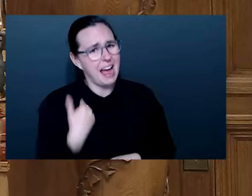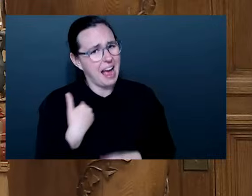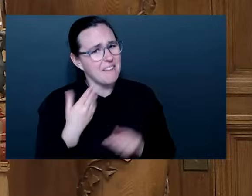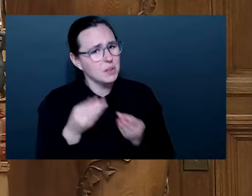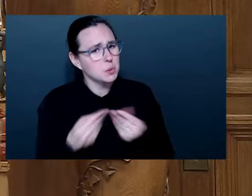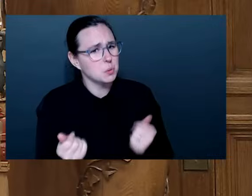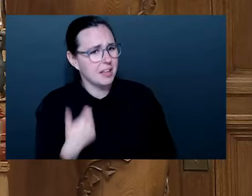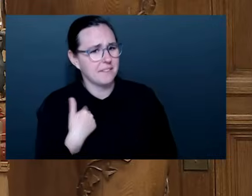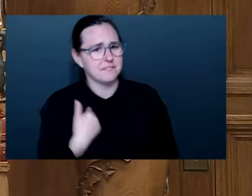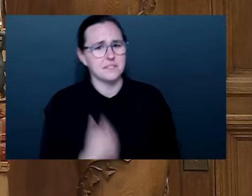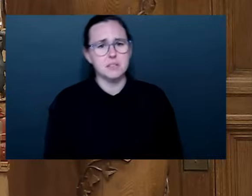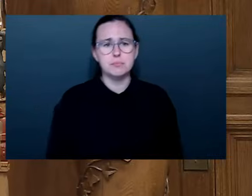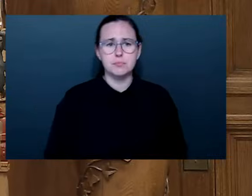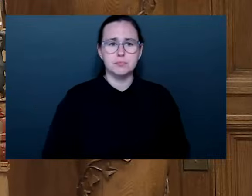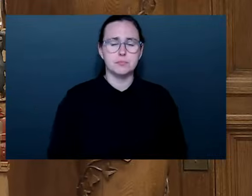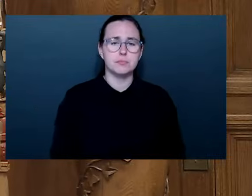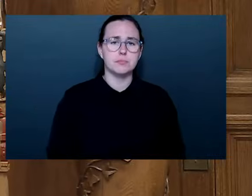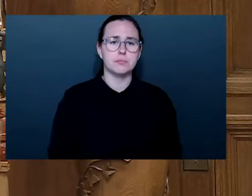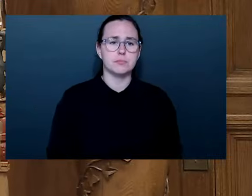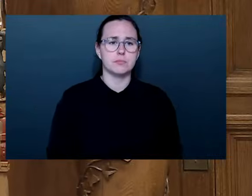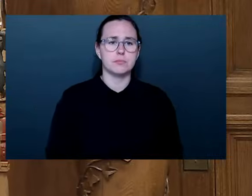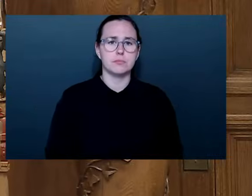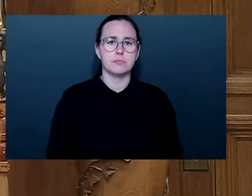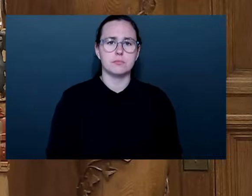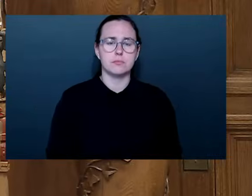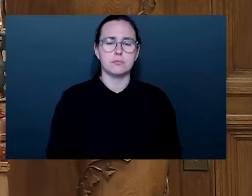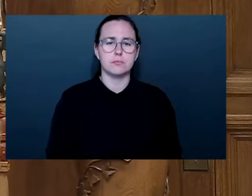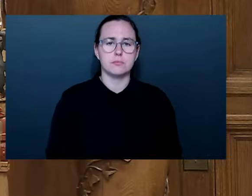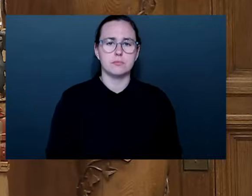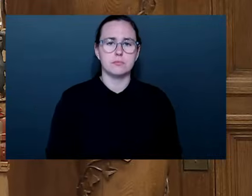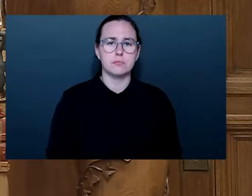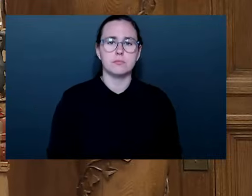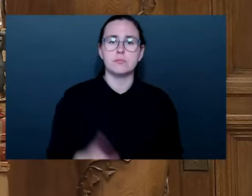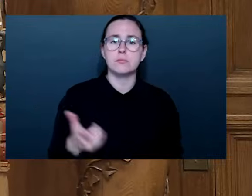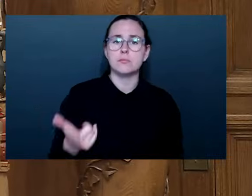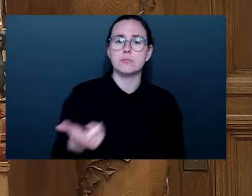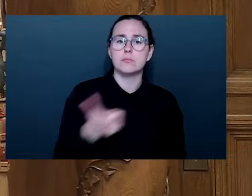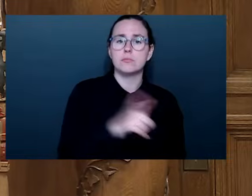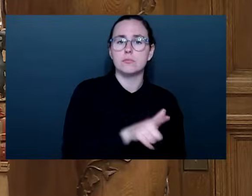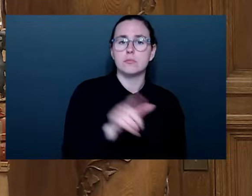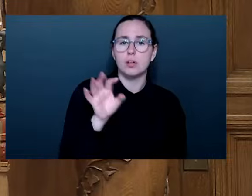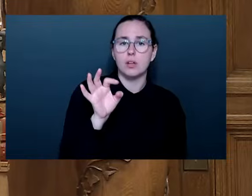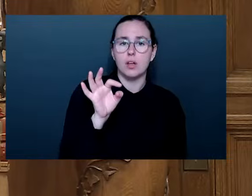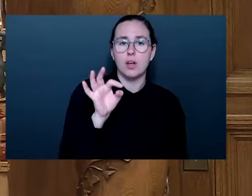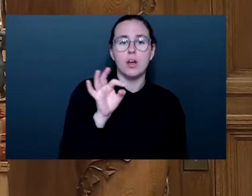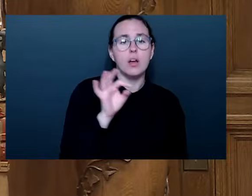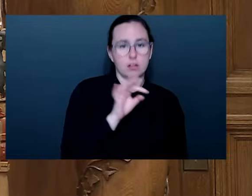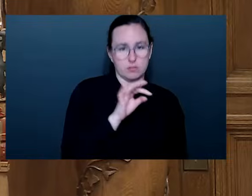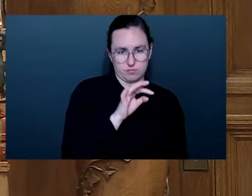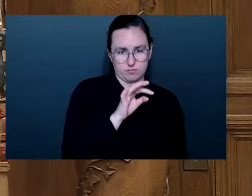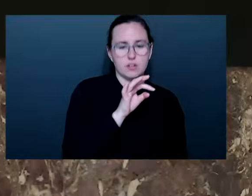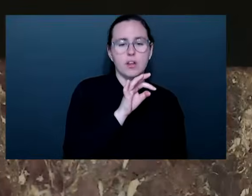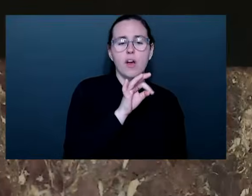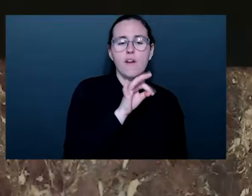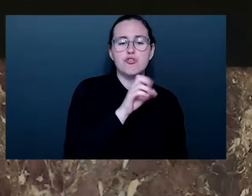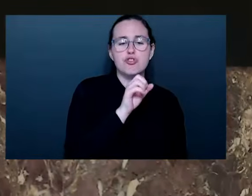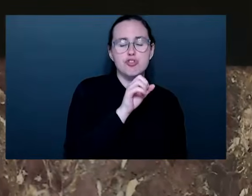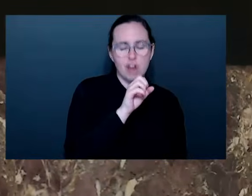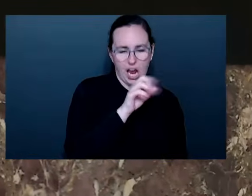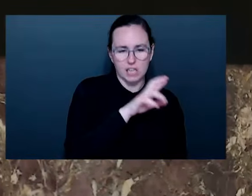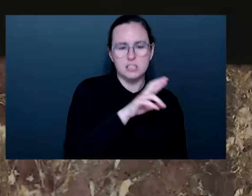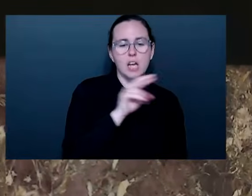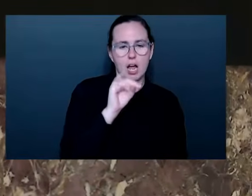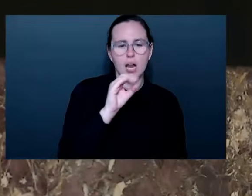Member for Fraser-Nicola. Thank you, Mr. Speaker. This government loves downloading its responsibilities onto local governments, and now they're